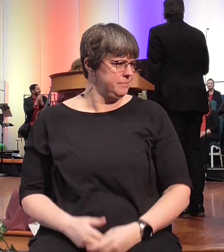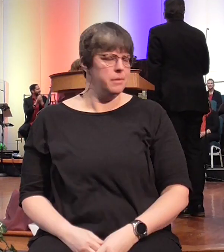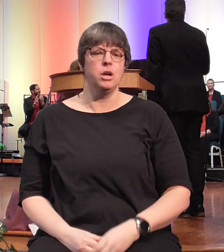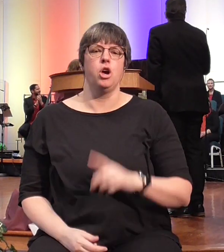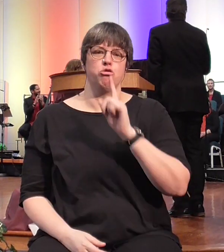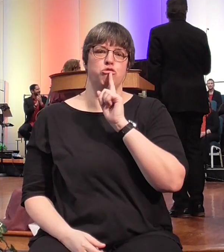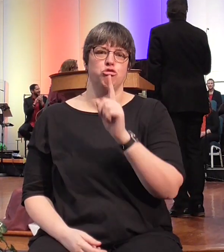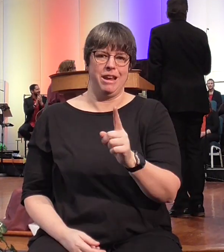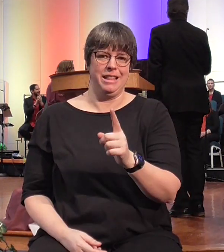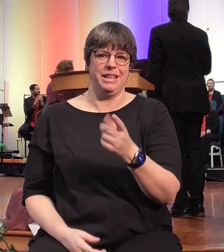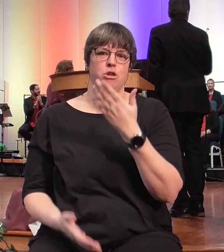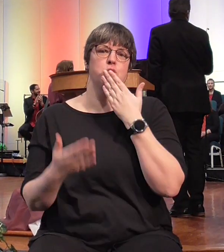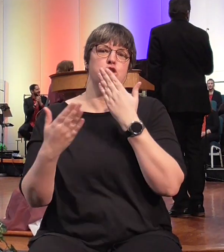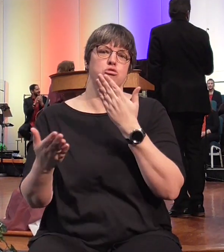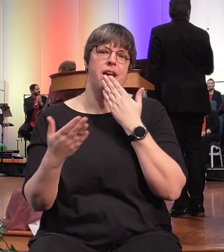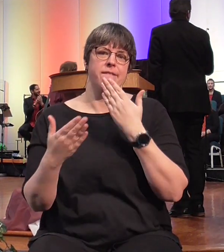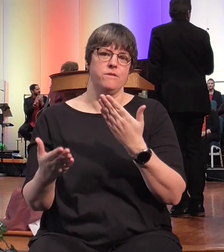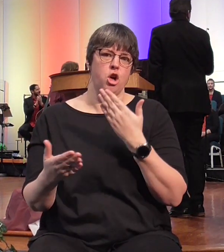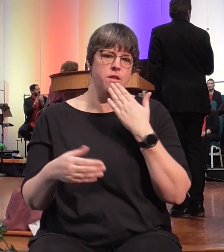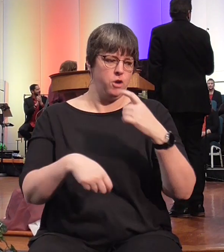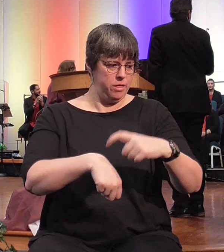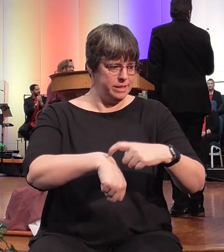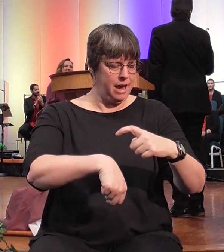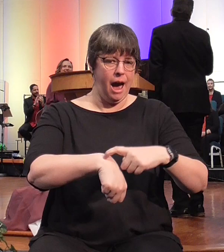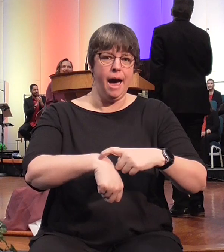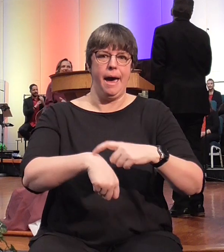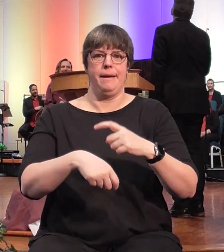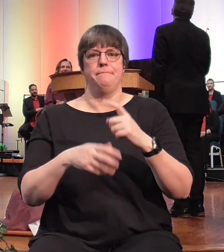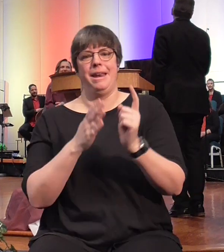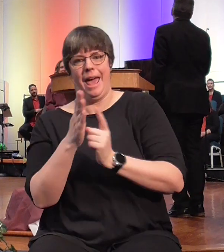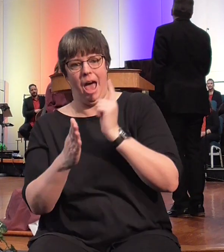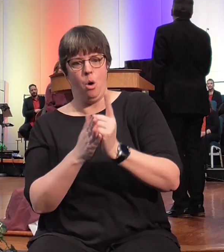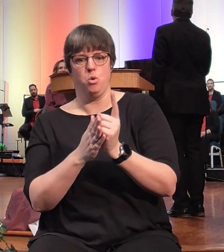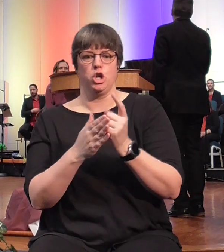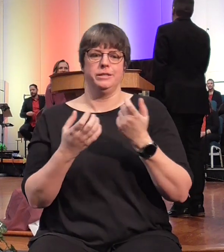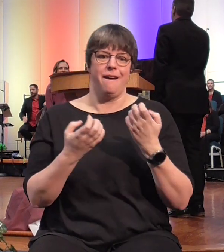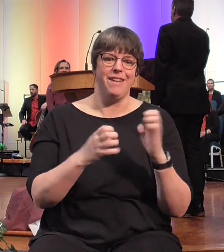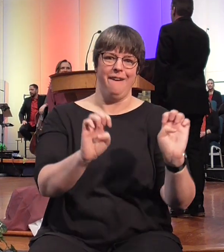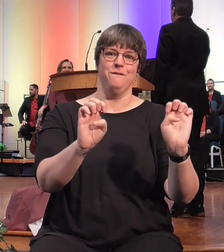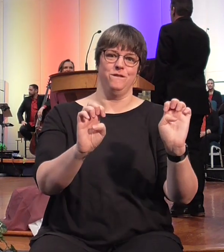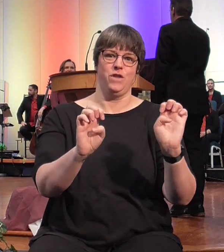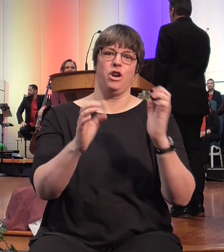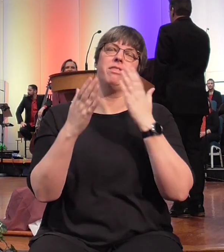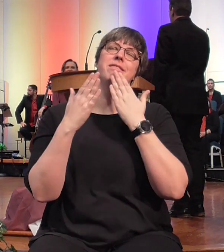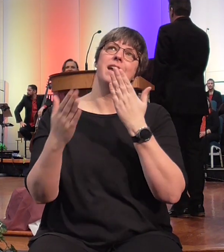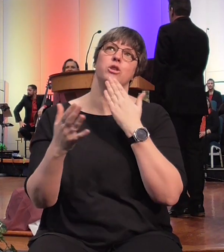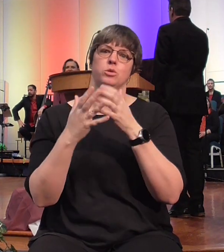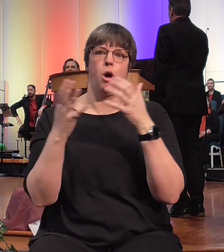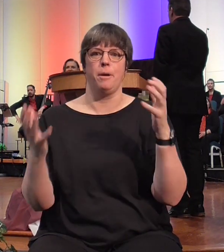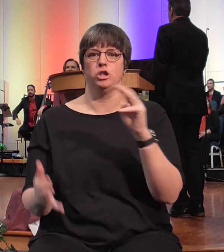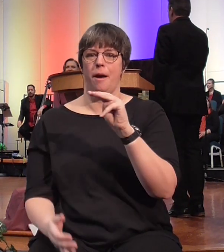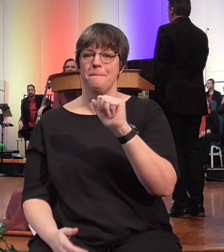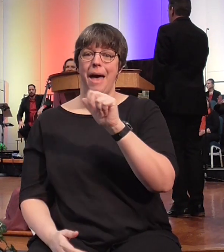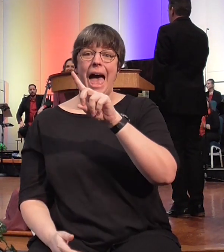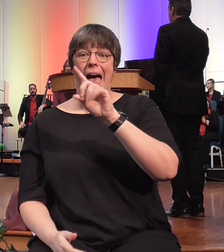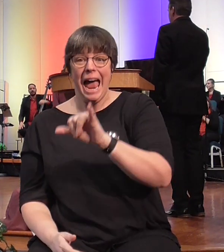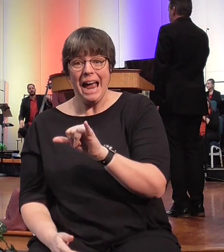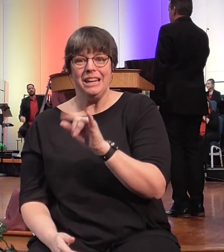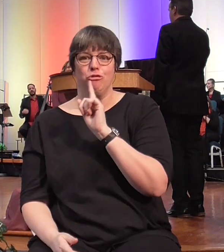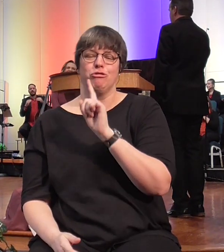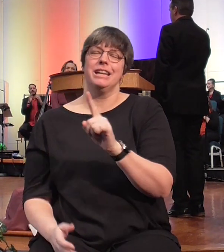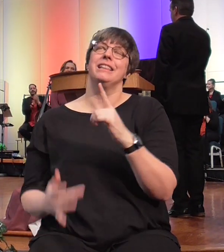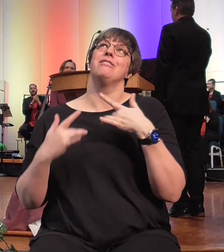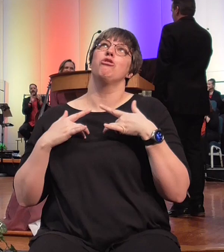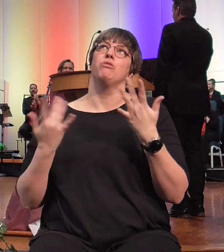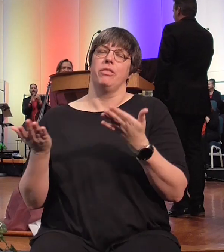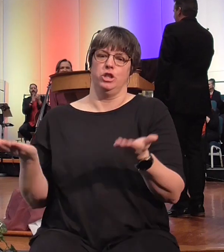We are so grateful for all the incredible time and hours of effort and talent you bring us. Thank you so much. Let's hear it again from Maddie Jezwierska. So wonderful to have